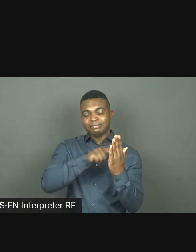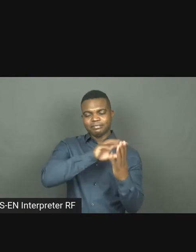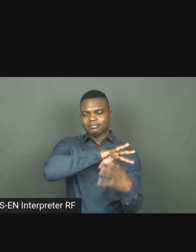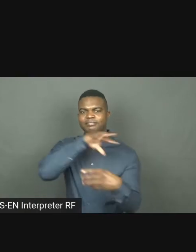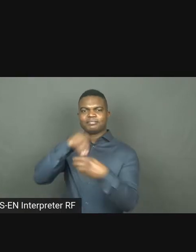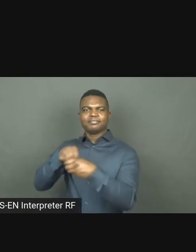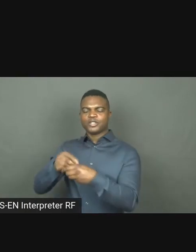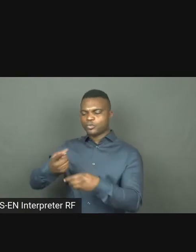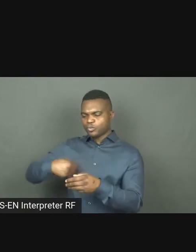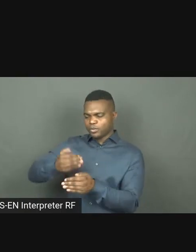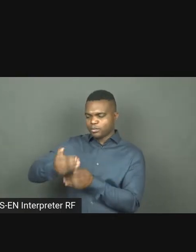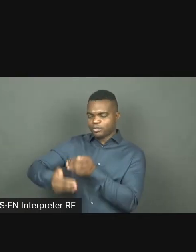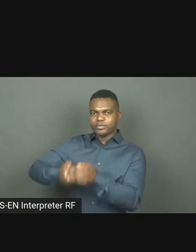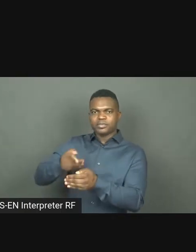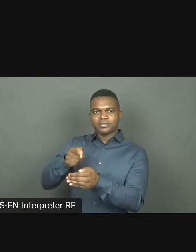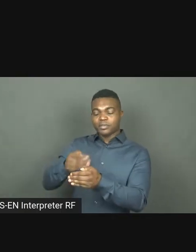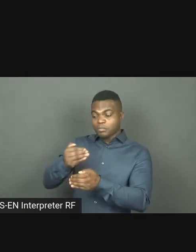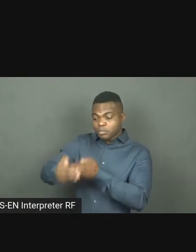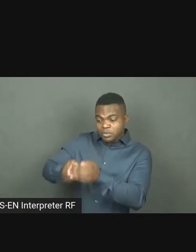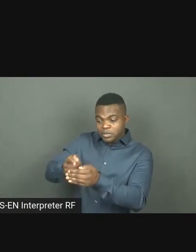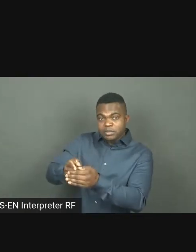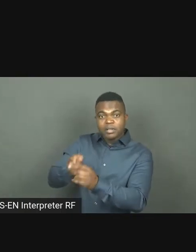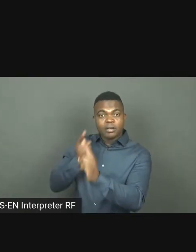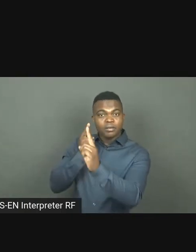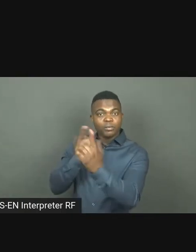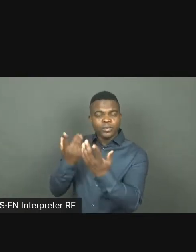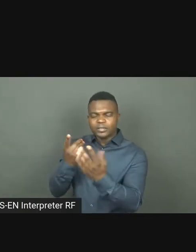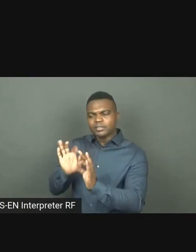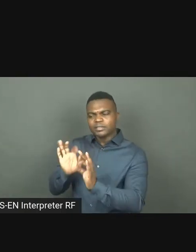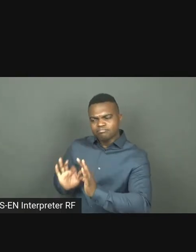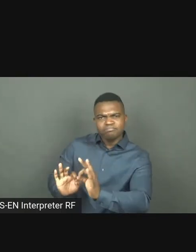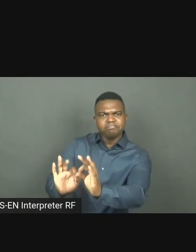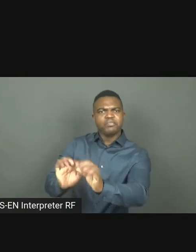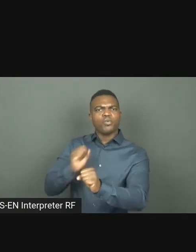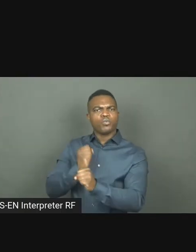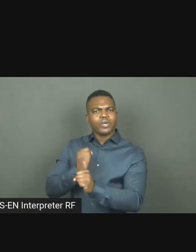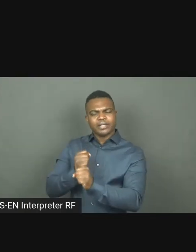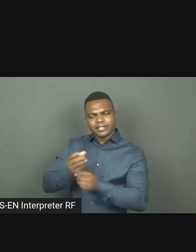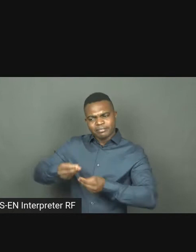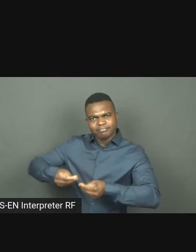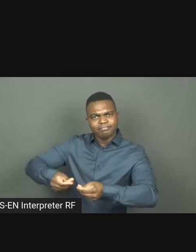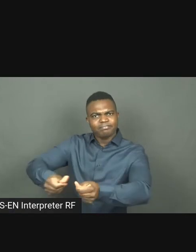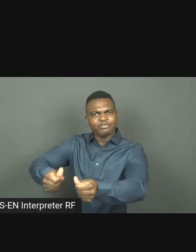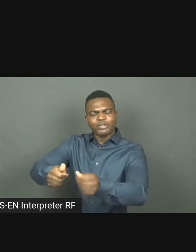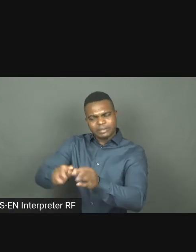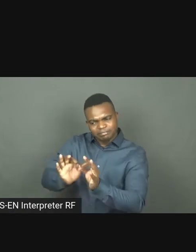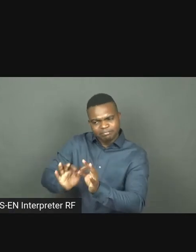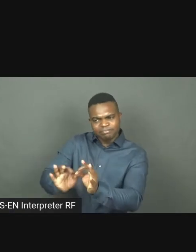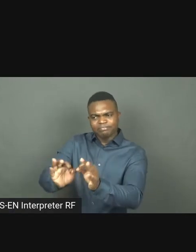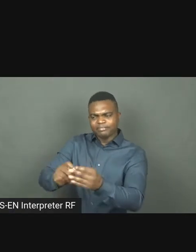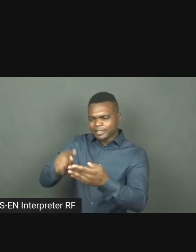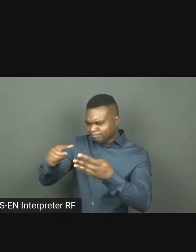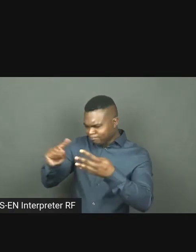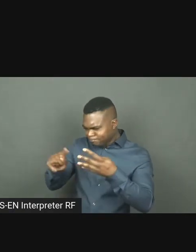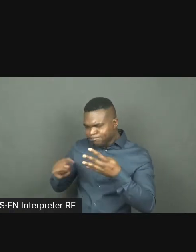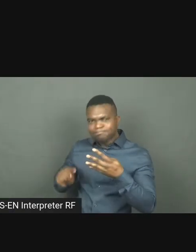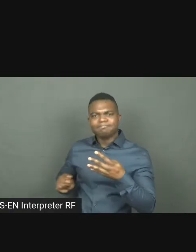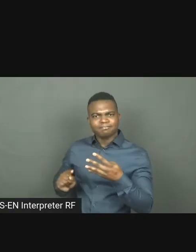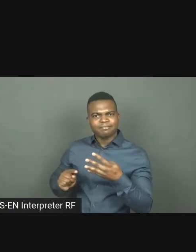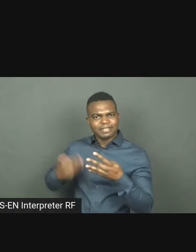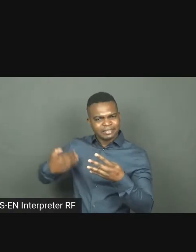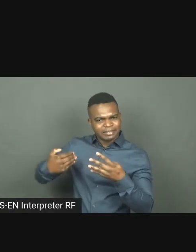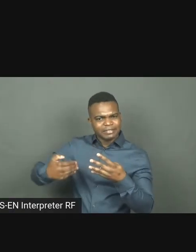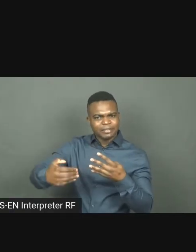5 communities of practice, share learning with other members, and help influence the future. And finally, do use this